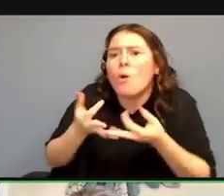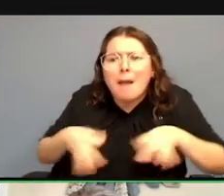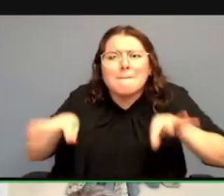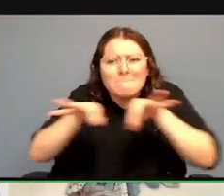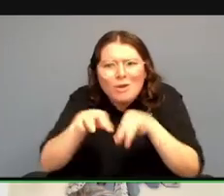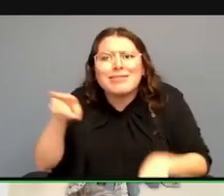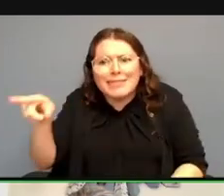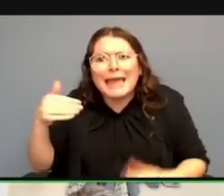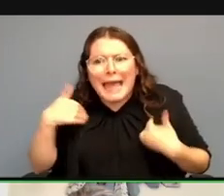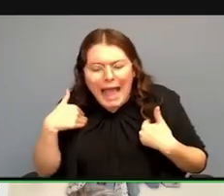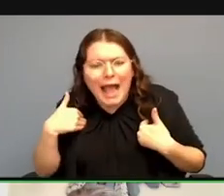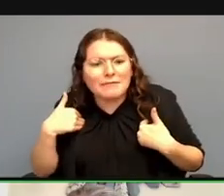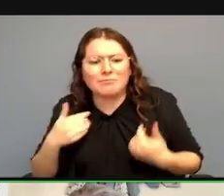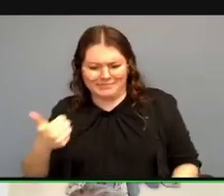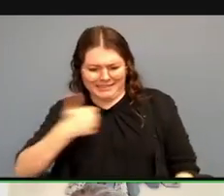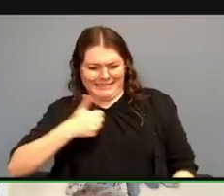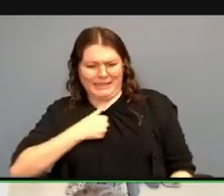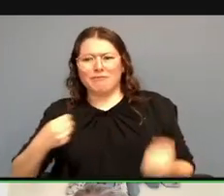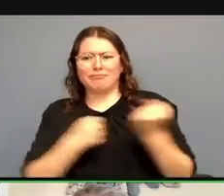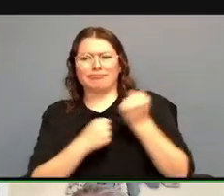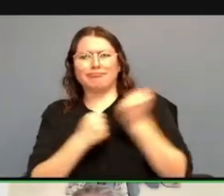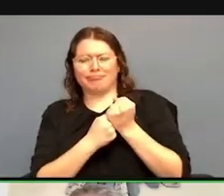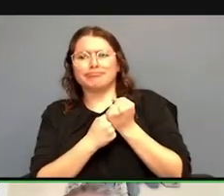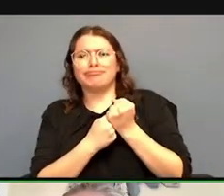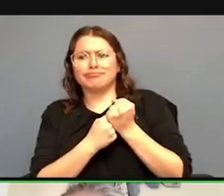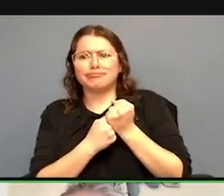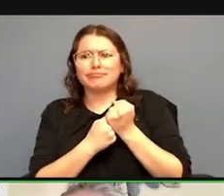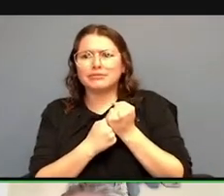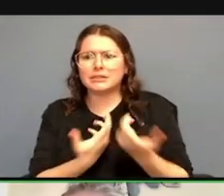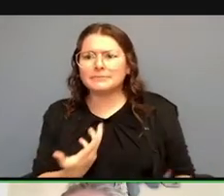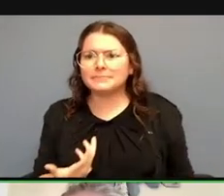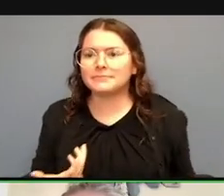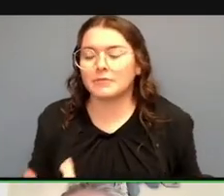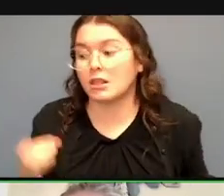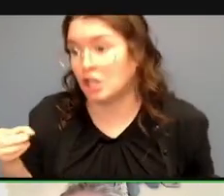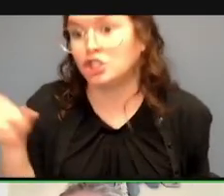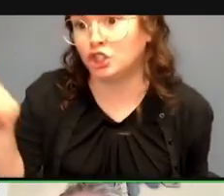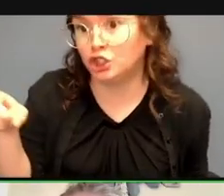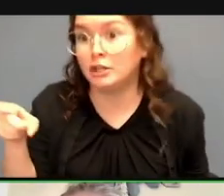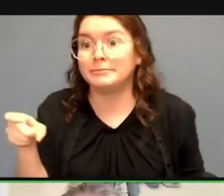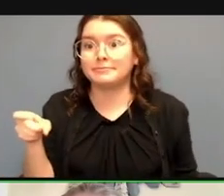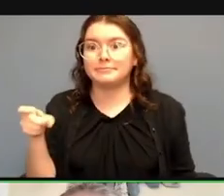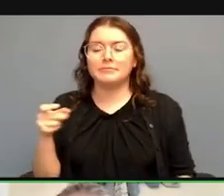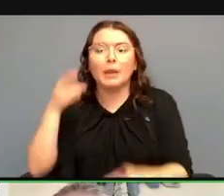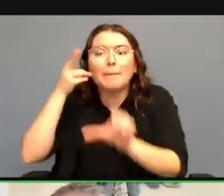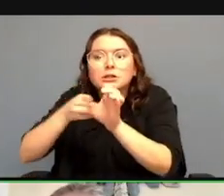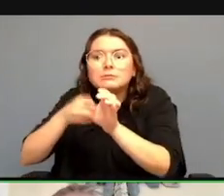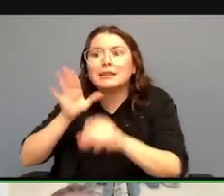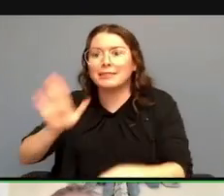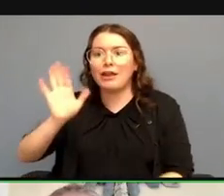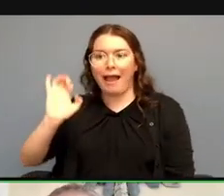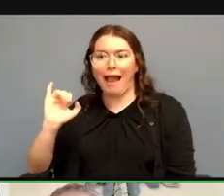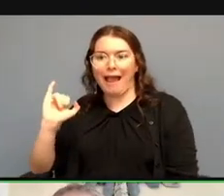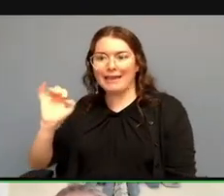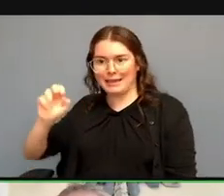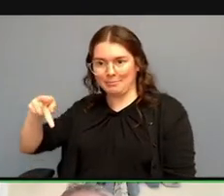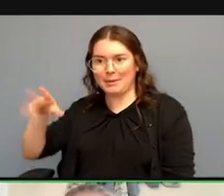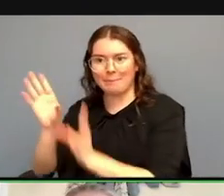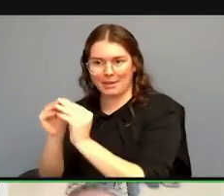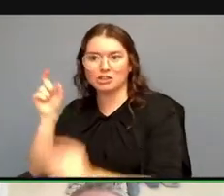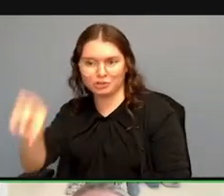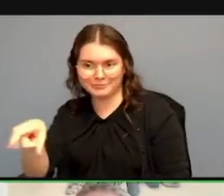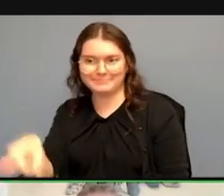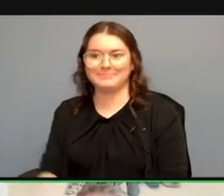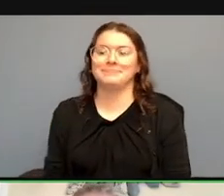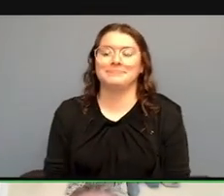learn self-advocacy to the extent that they can, and they should absolutely be participating in their IEP meetings.